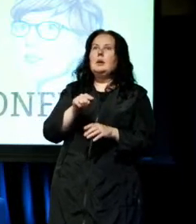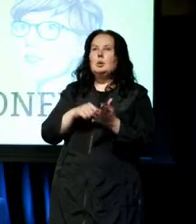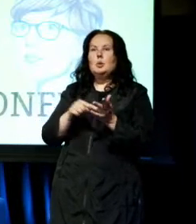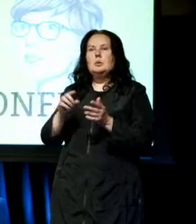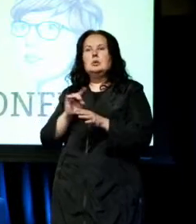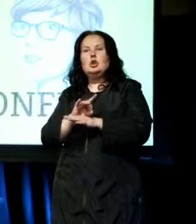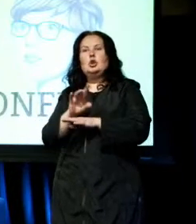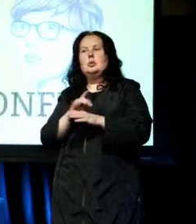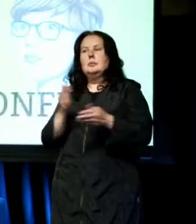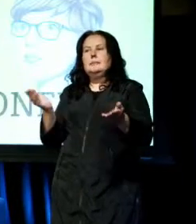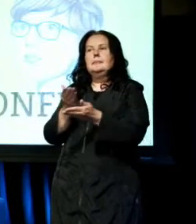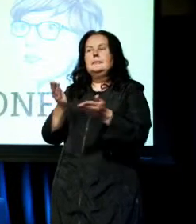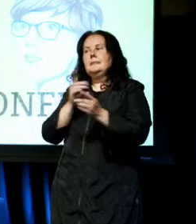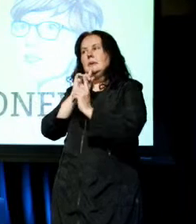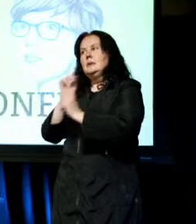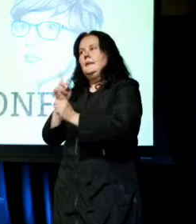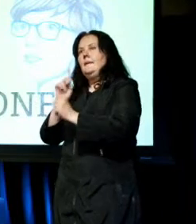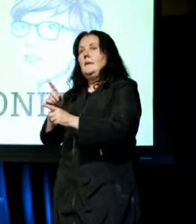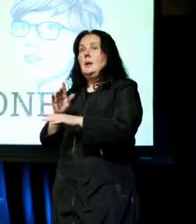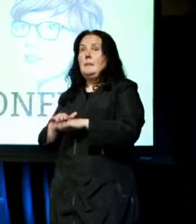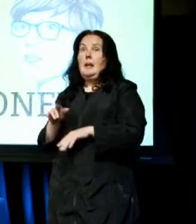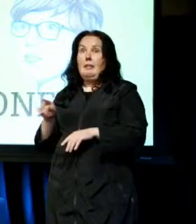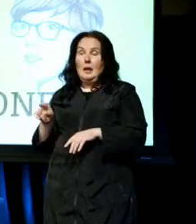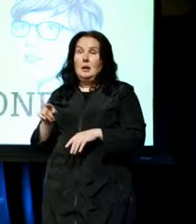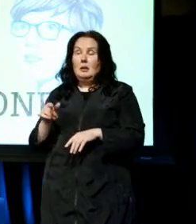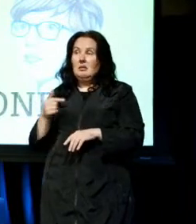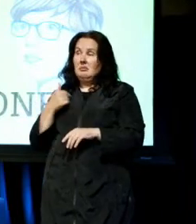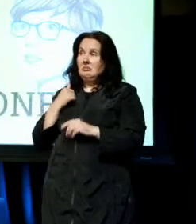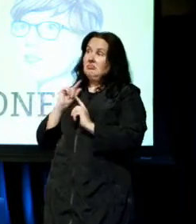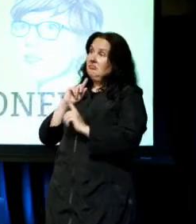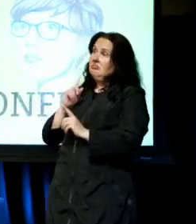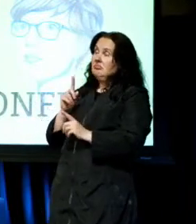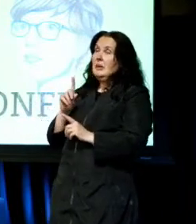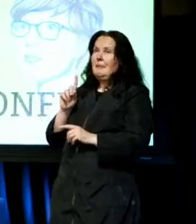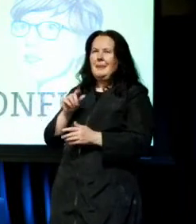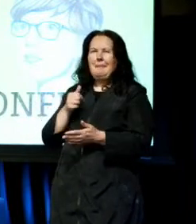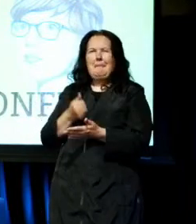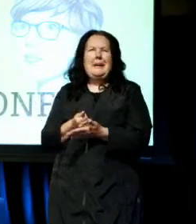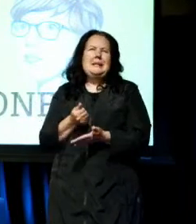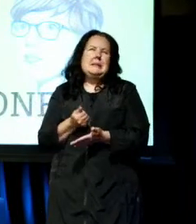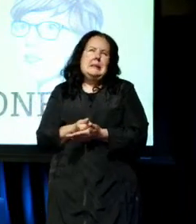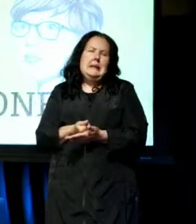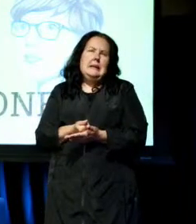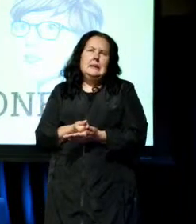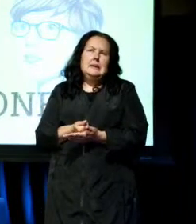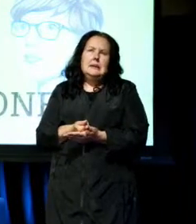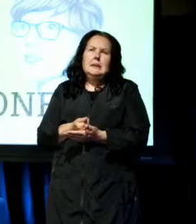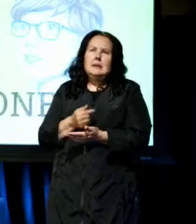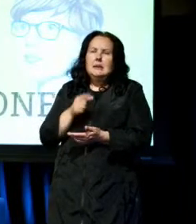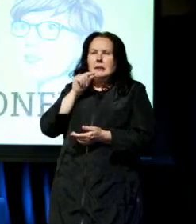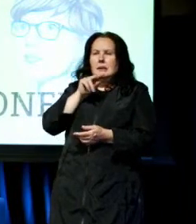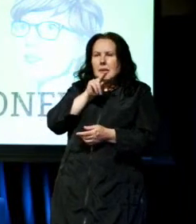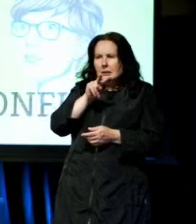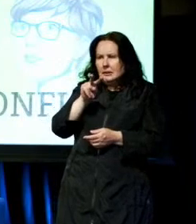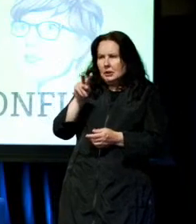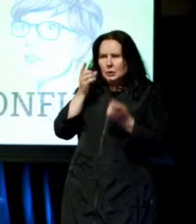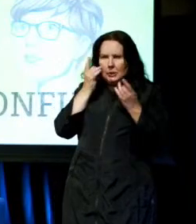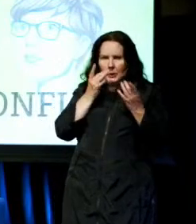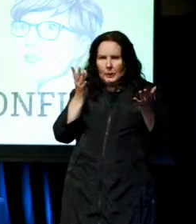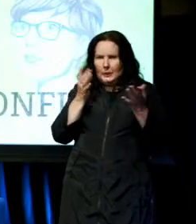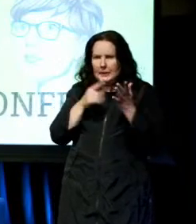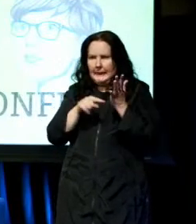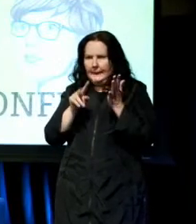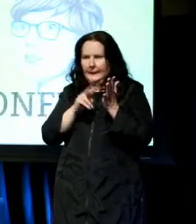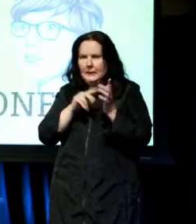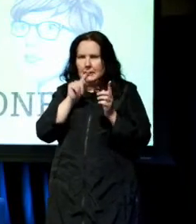to consult, to advise them on it, which was great. Okay. And basically, you know, I was like, you know, you can look at these shows,